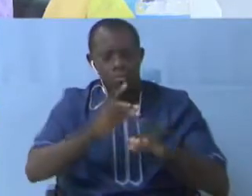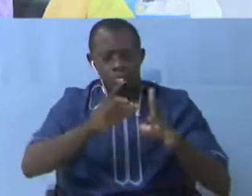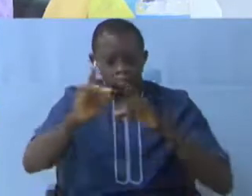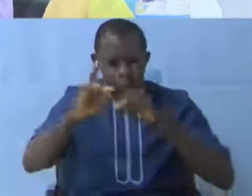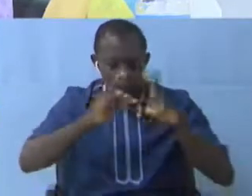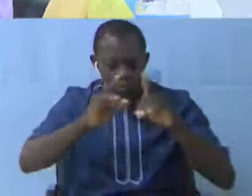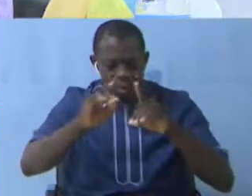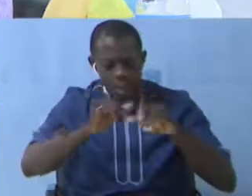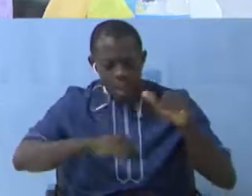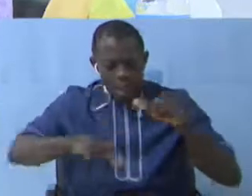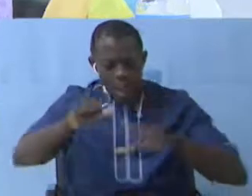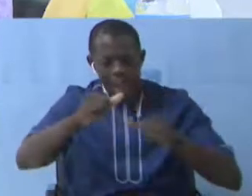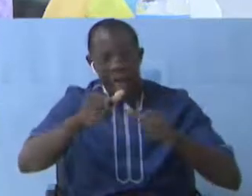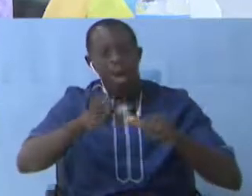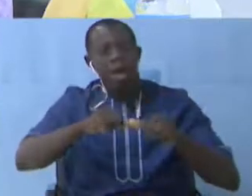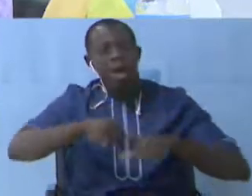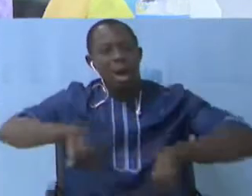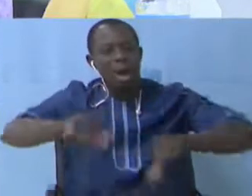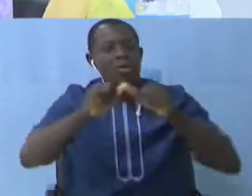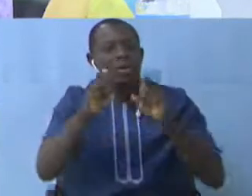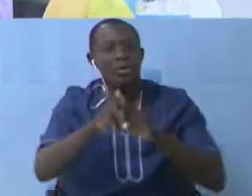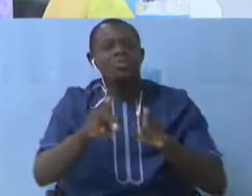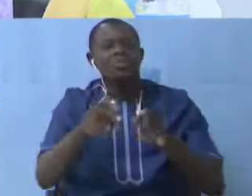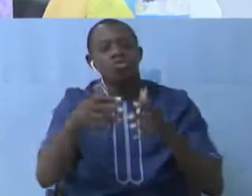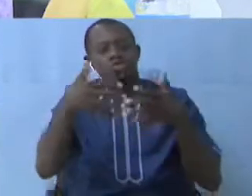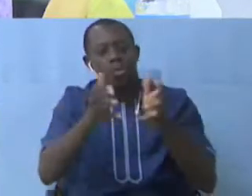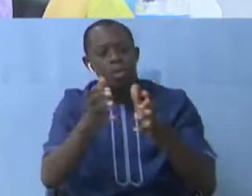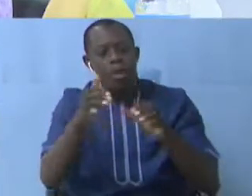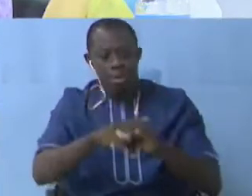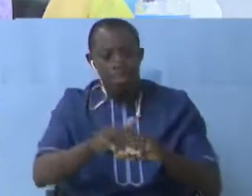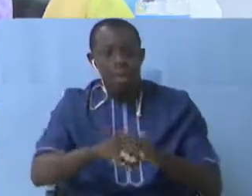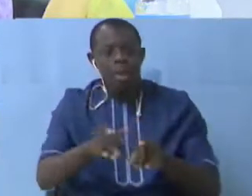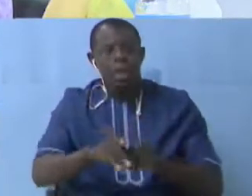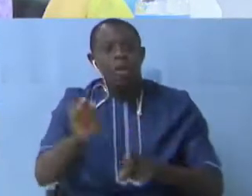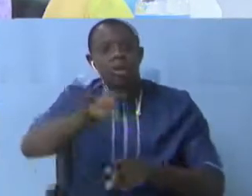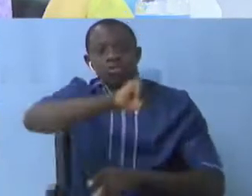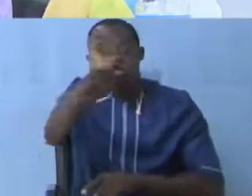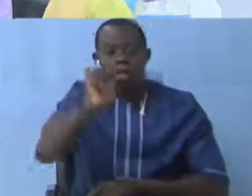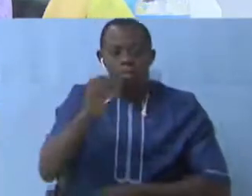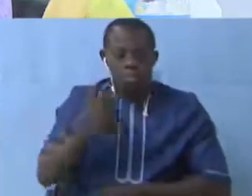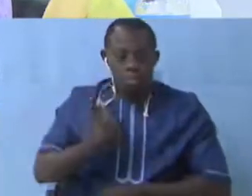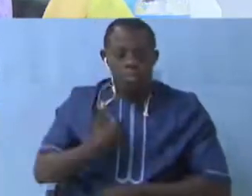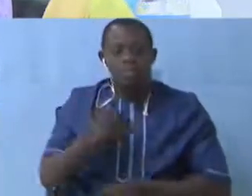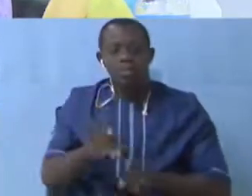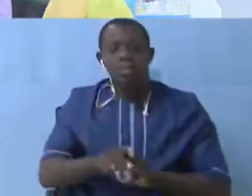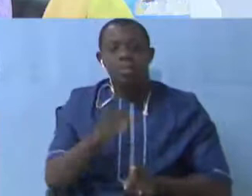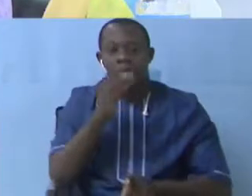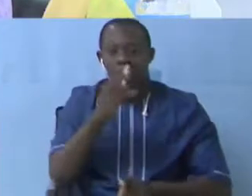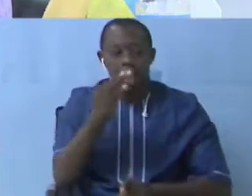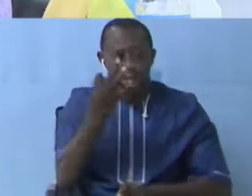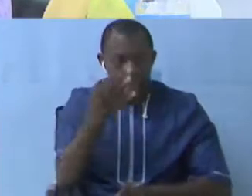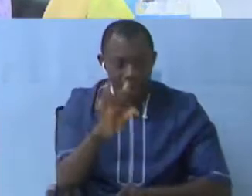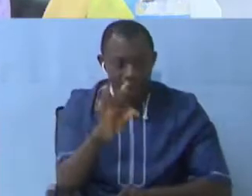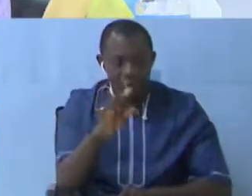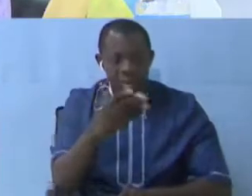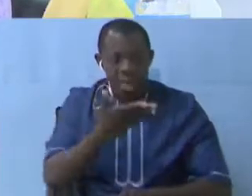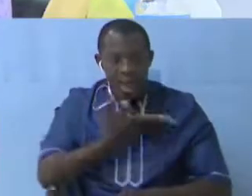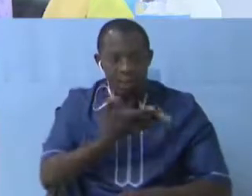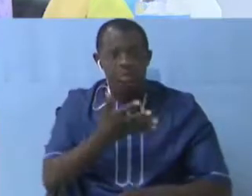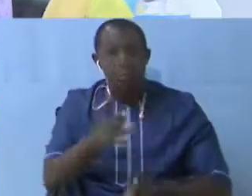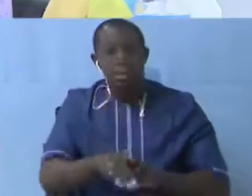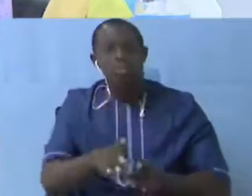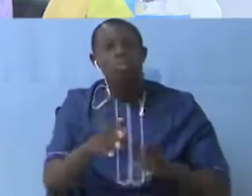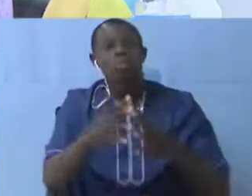coalition began really to take shape, the diaspora committed to say, well, if you have a unity candidate,